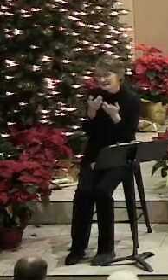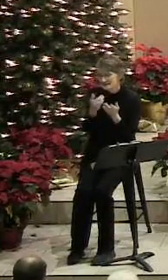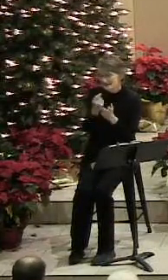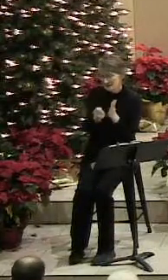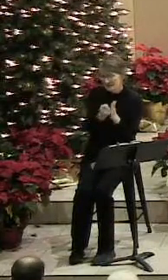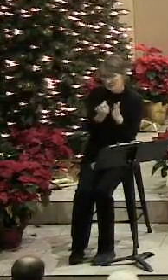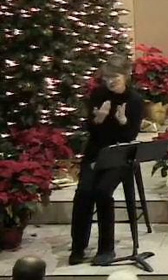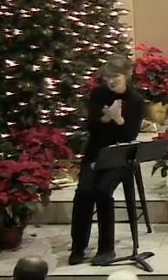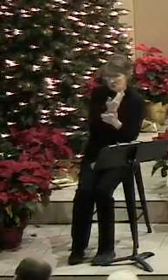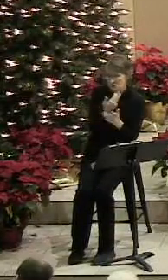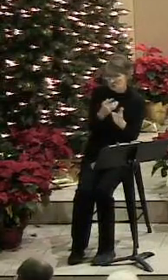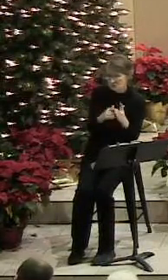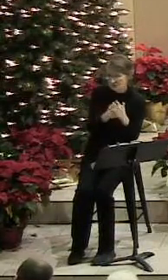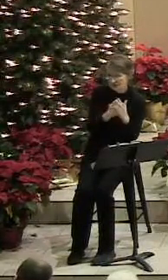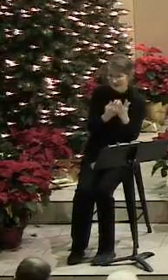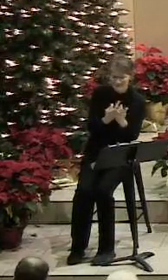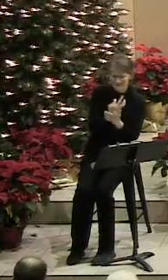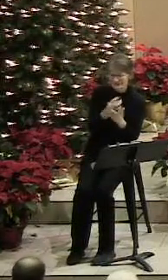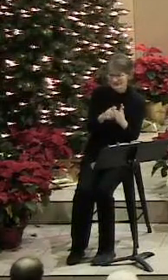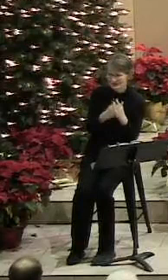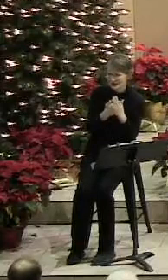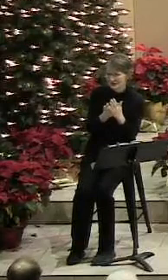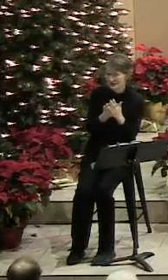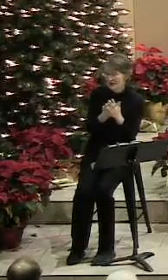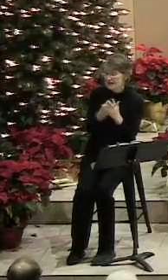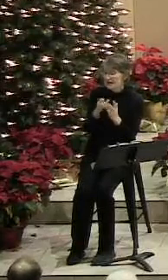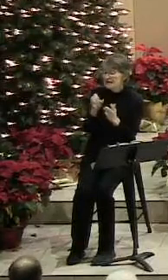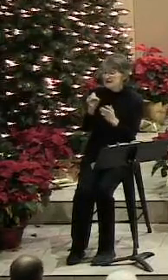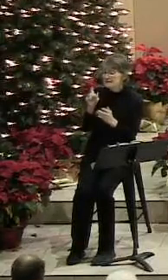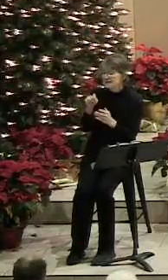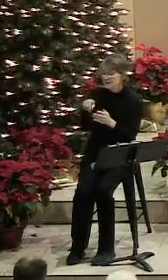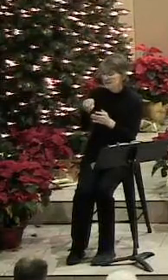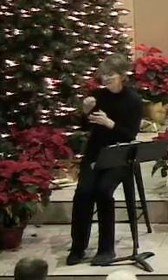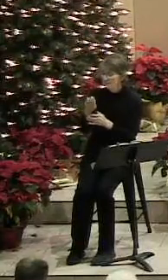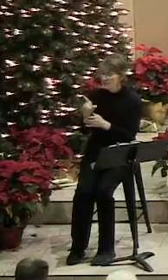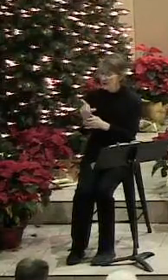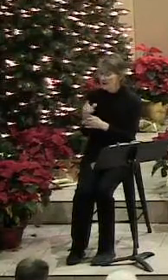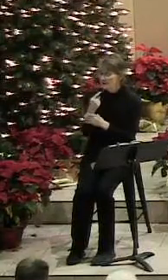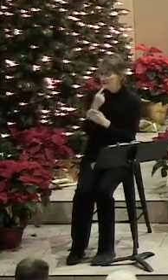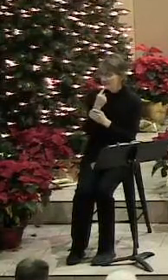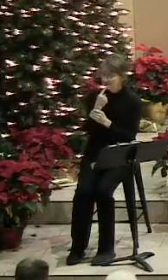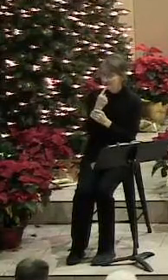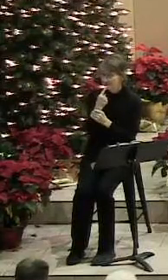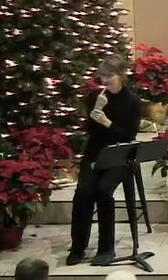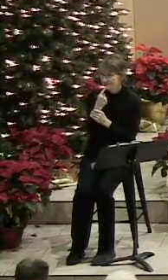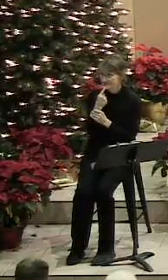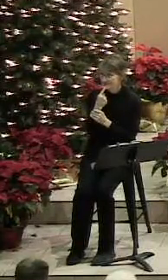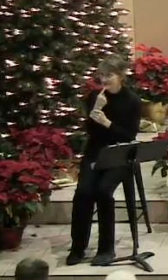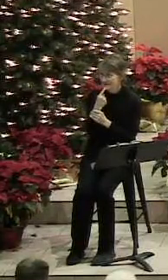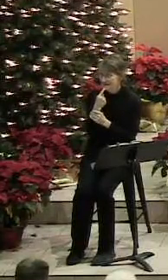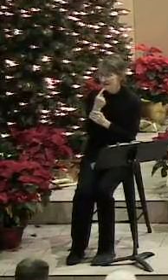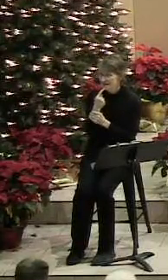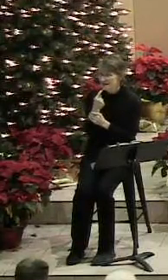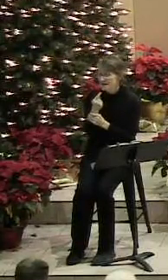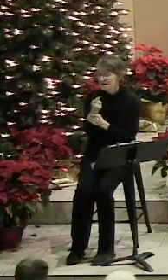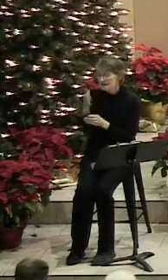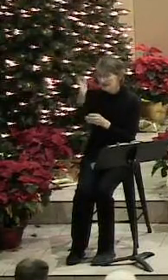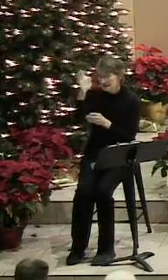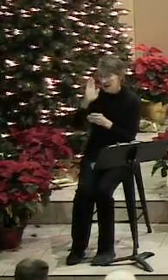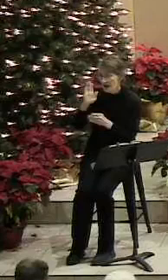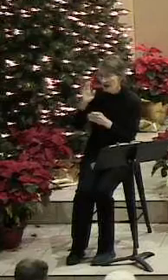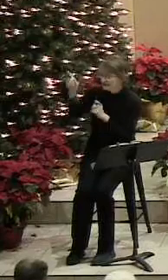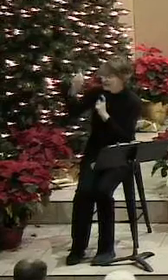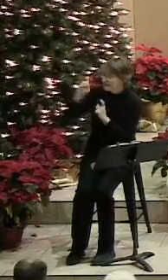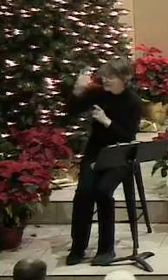for a new start, a fresh start. St. Paul goes on to say, he speaks of that God sent his